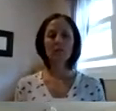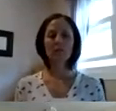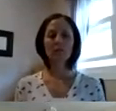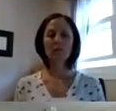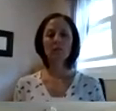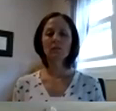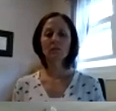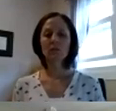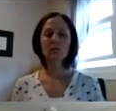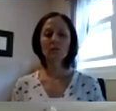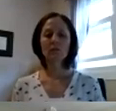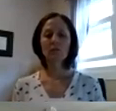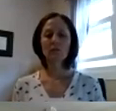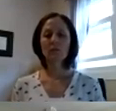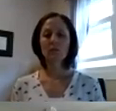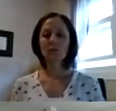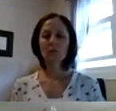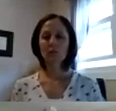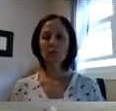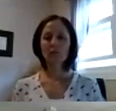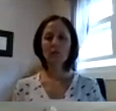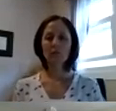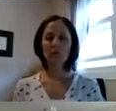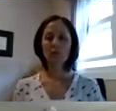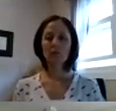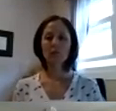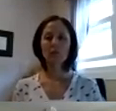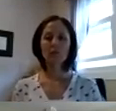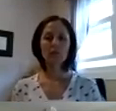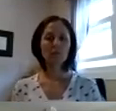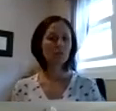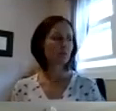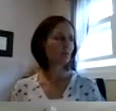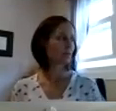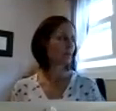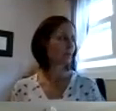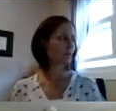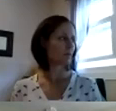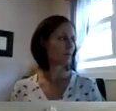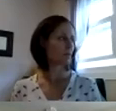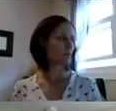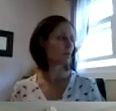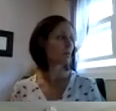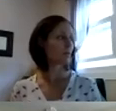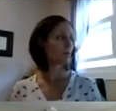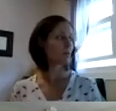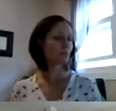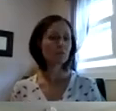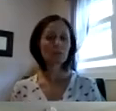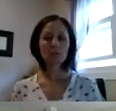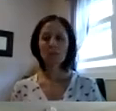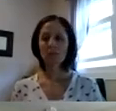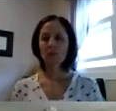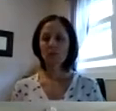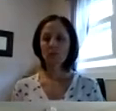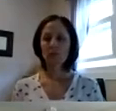portion of the residency work should be carried out in a common, publicly accessible, and safely designed space. If